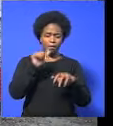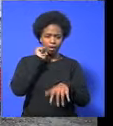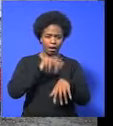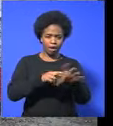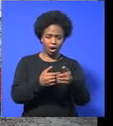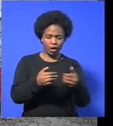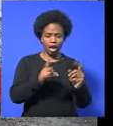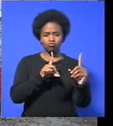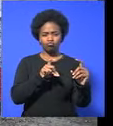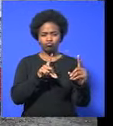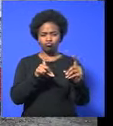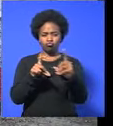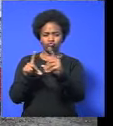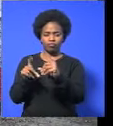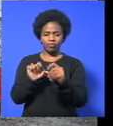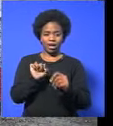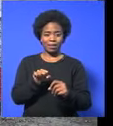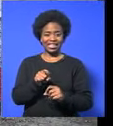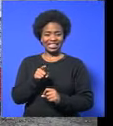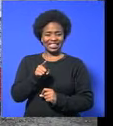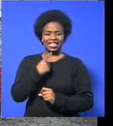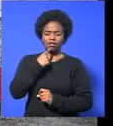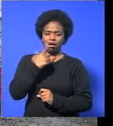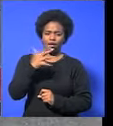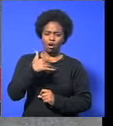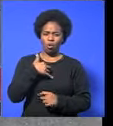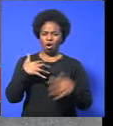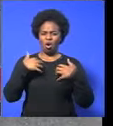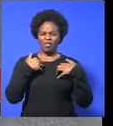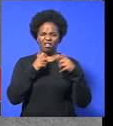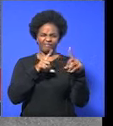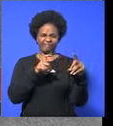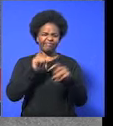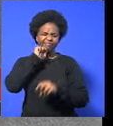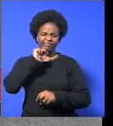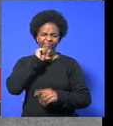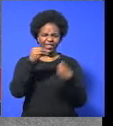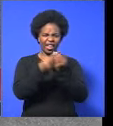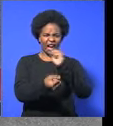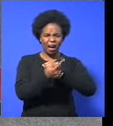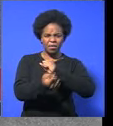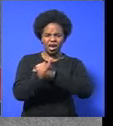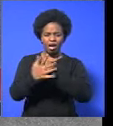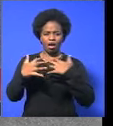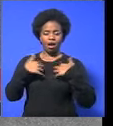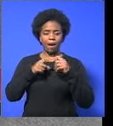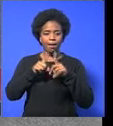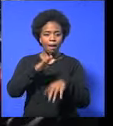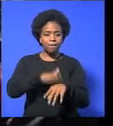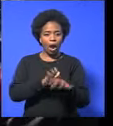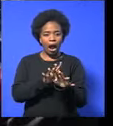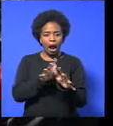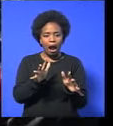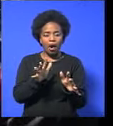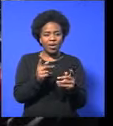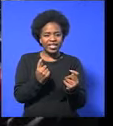apartheid era to the present day. Goldblatt said he wasn't concerned about photographing historic events as they happened, but was more interested in the conditions